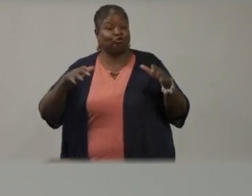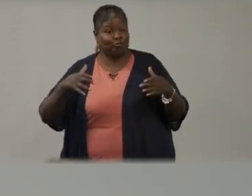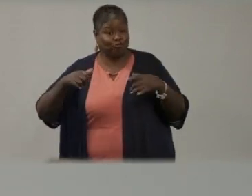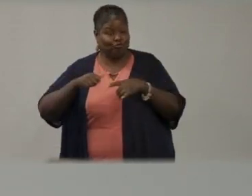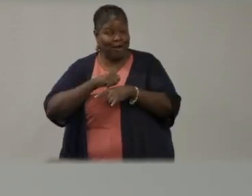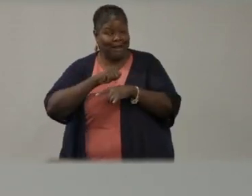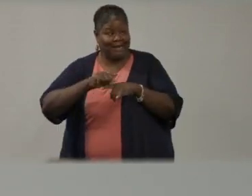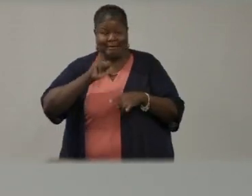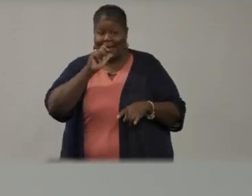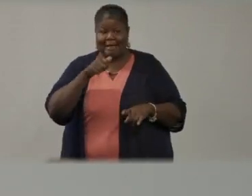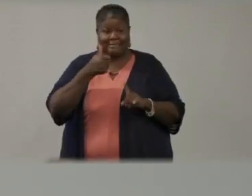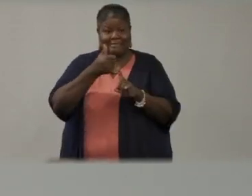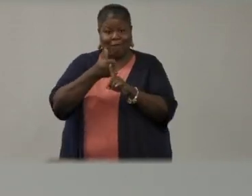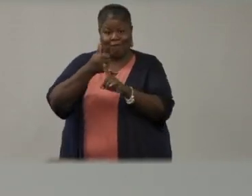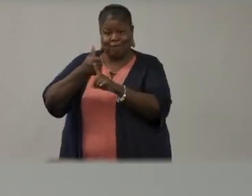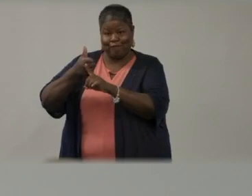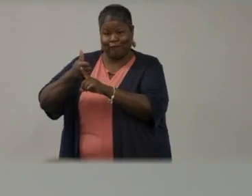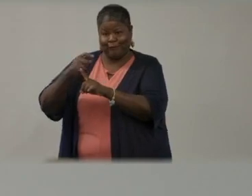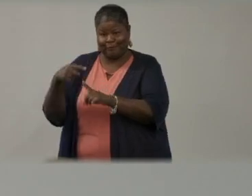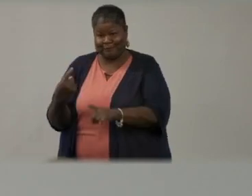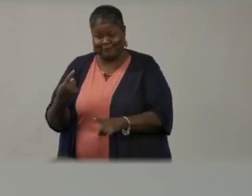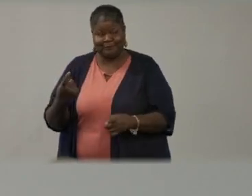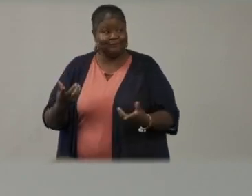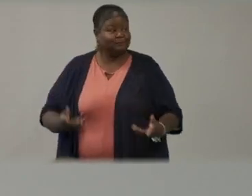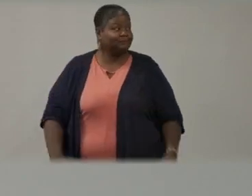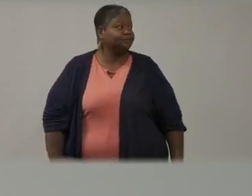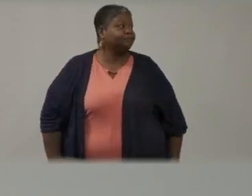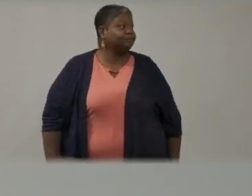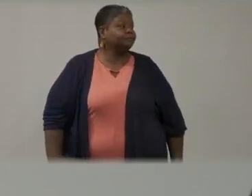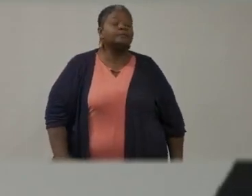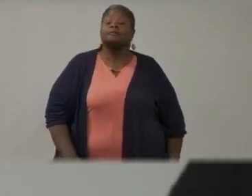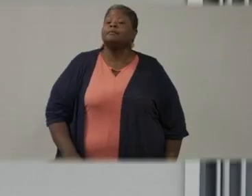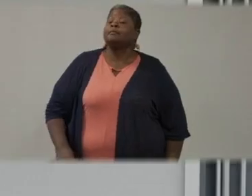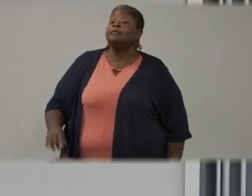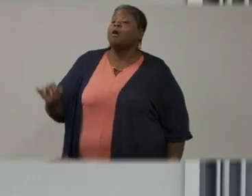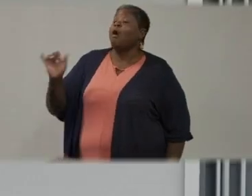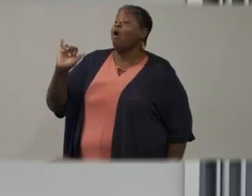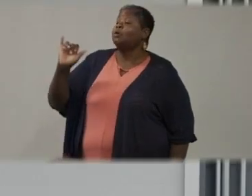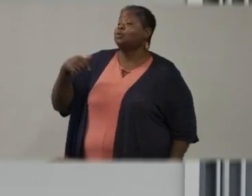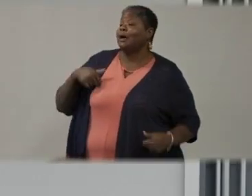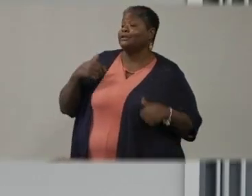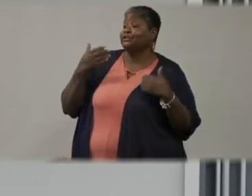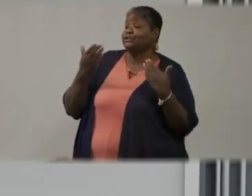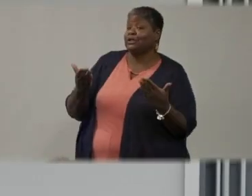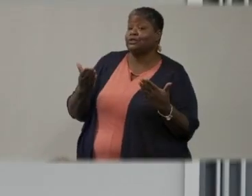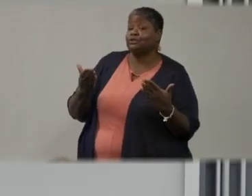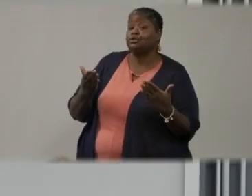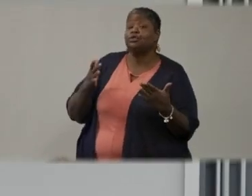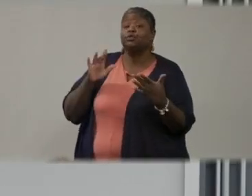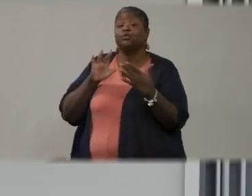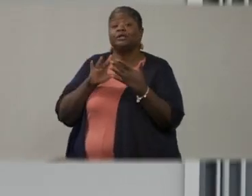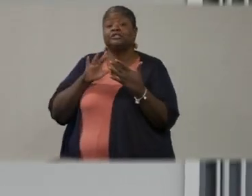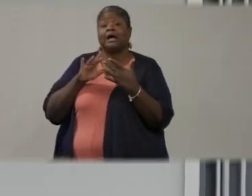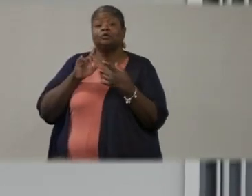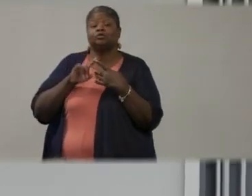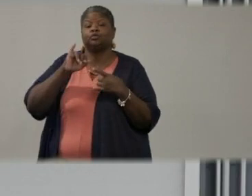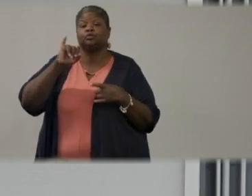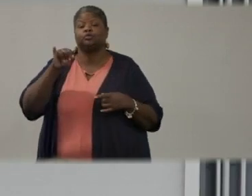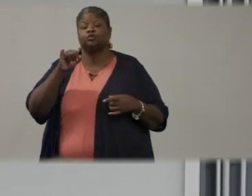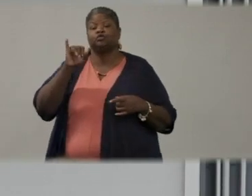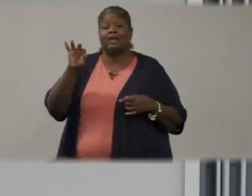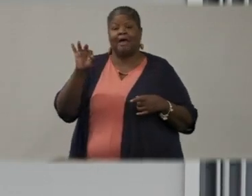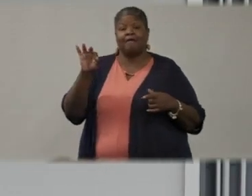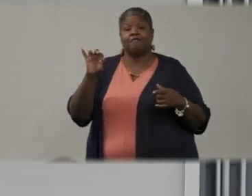than just self-assigning. Yeah. And I will also suggest that you reach out to Jeff